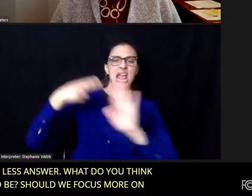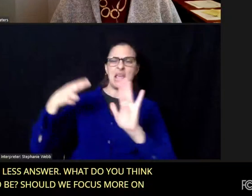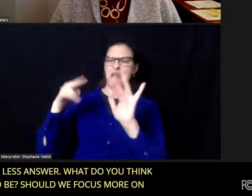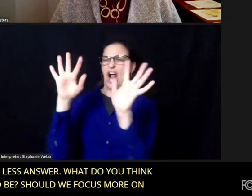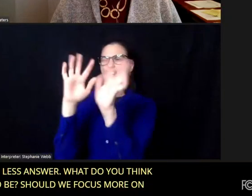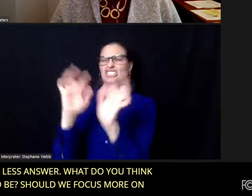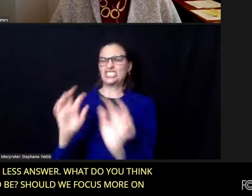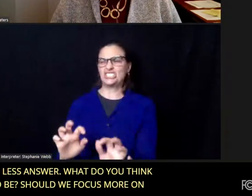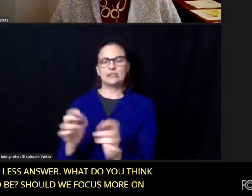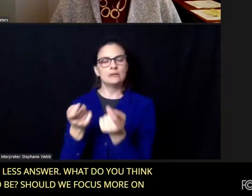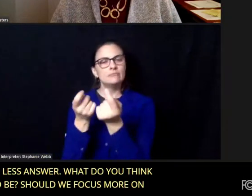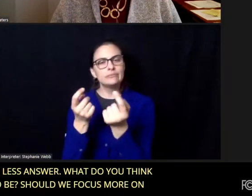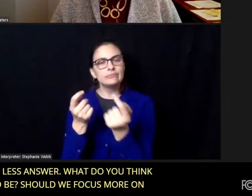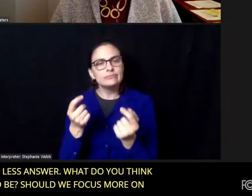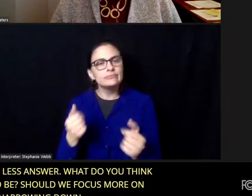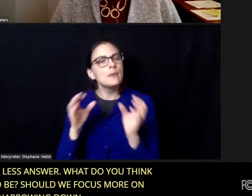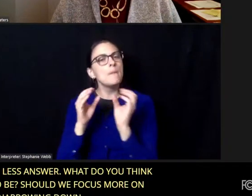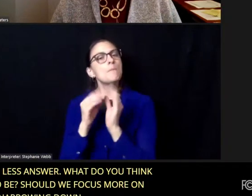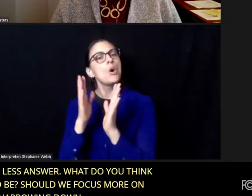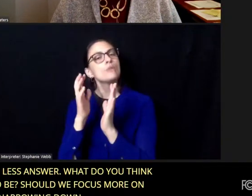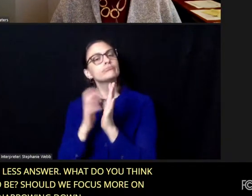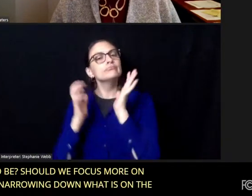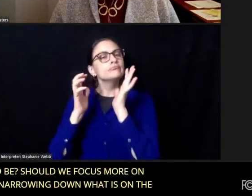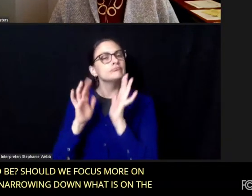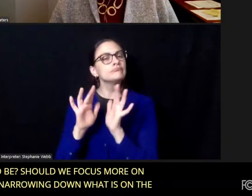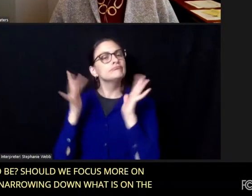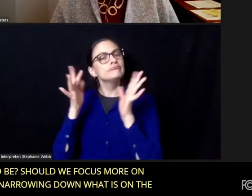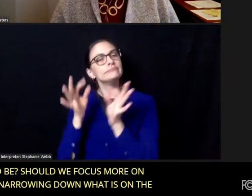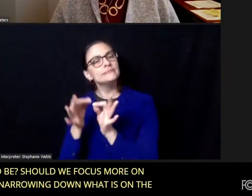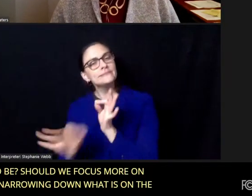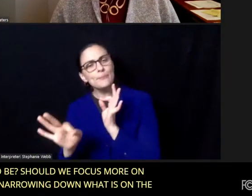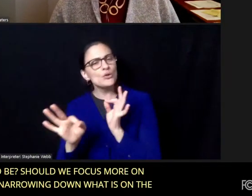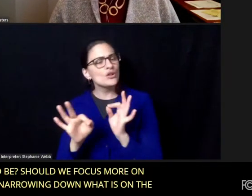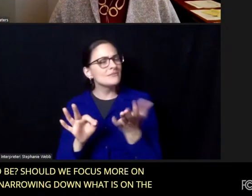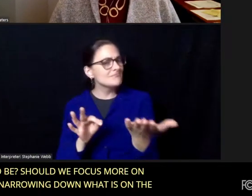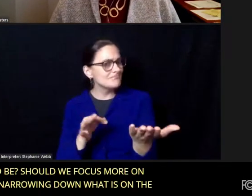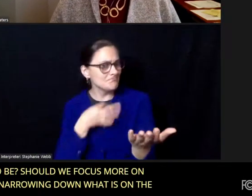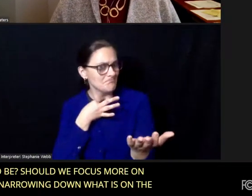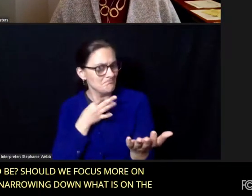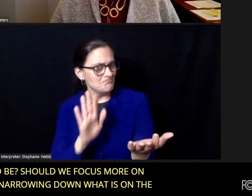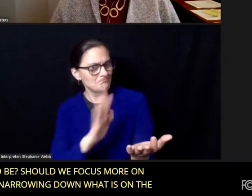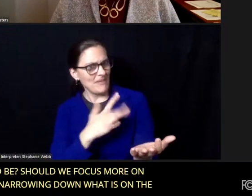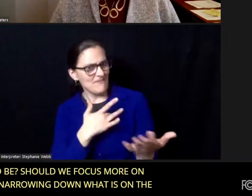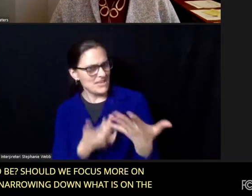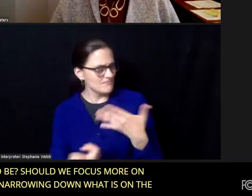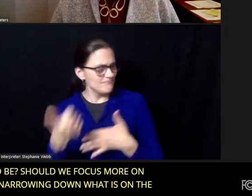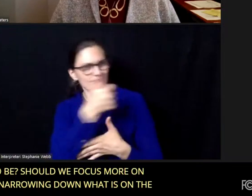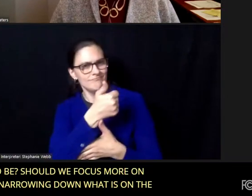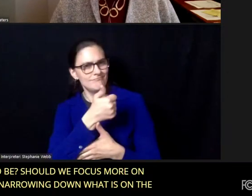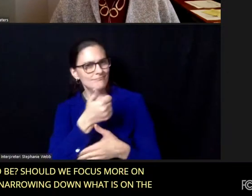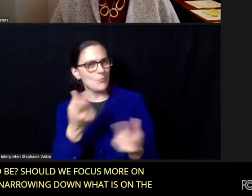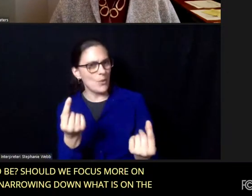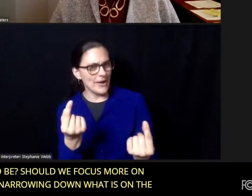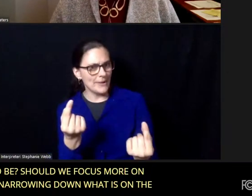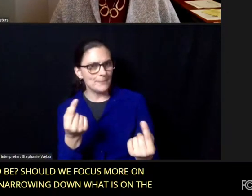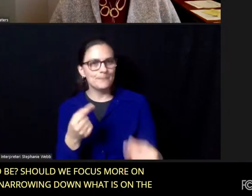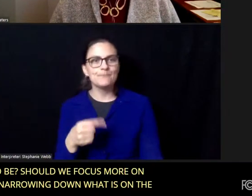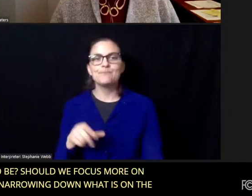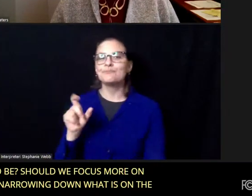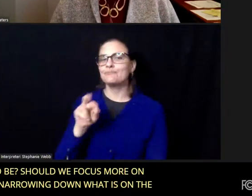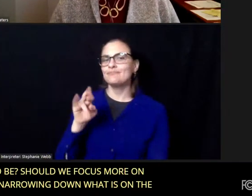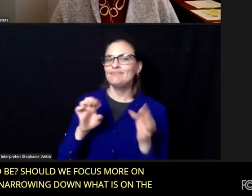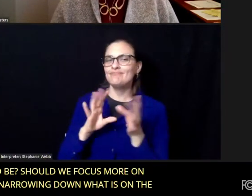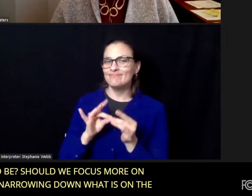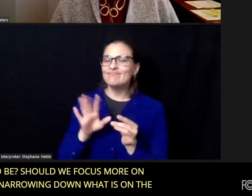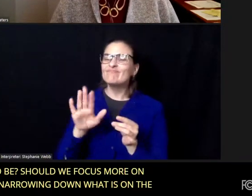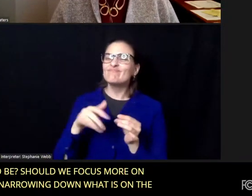Well, I think we should focus on a smaller number of attributes that are the things that consumers are